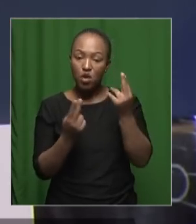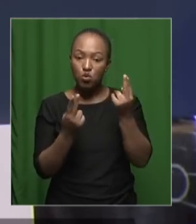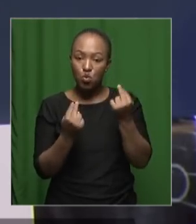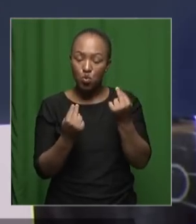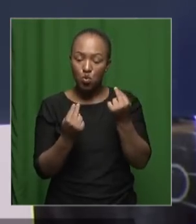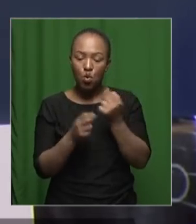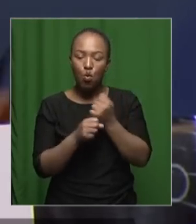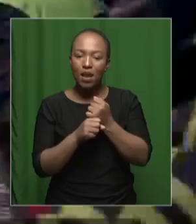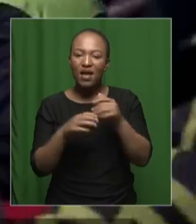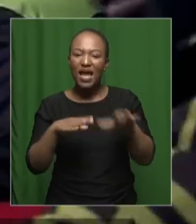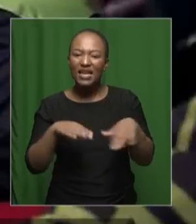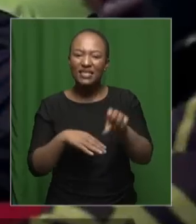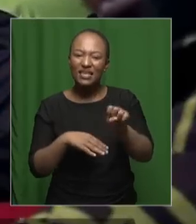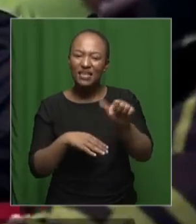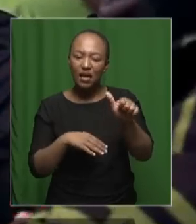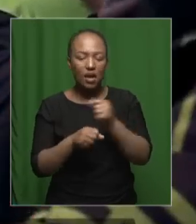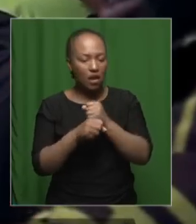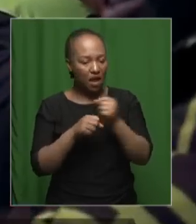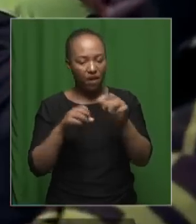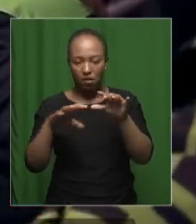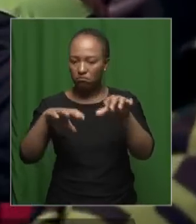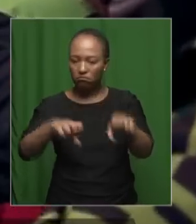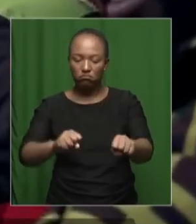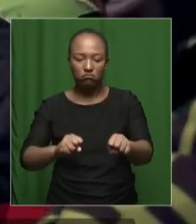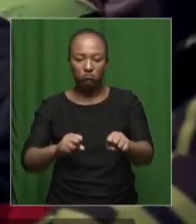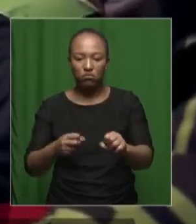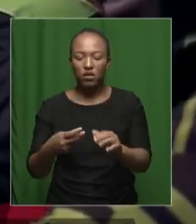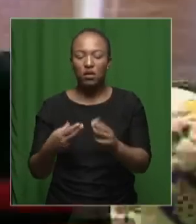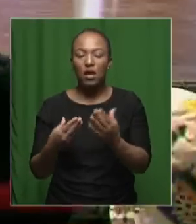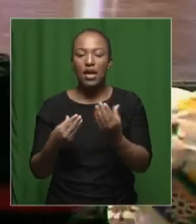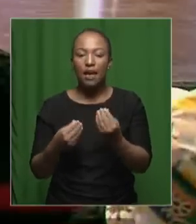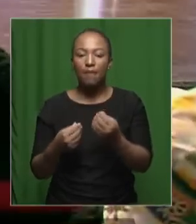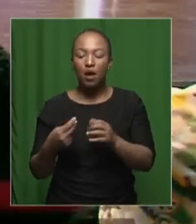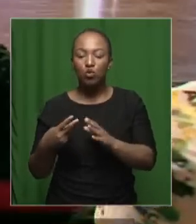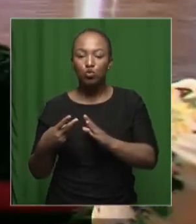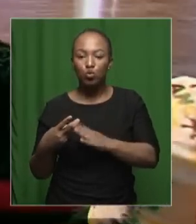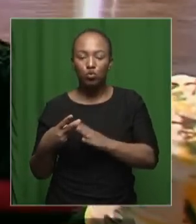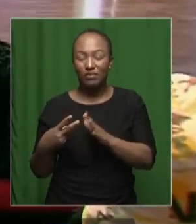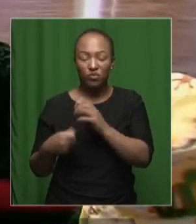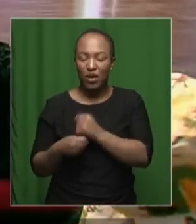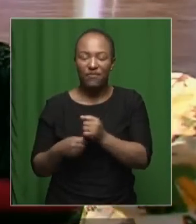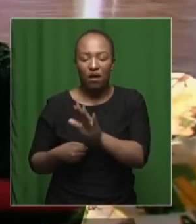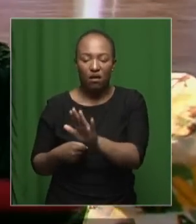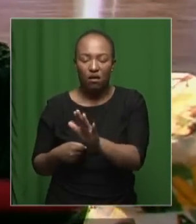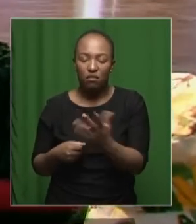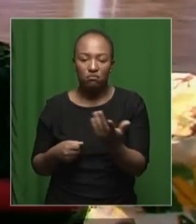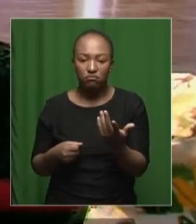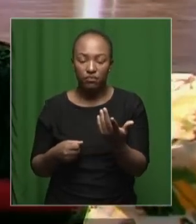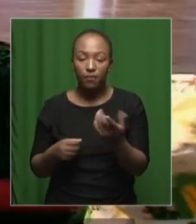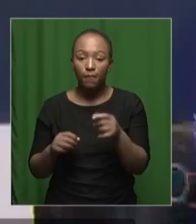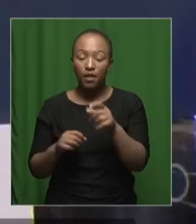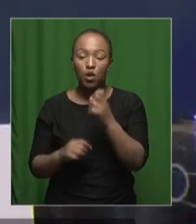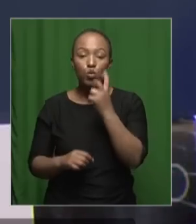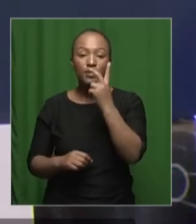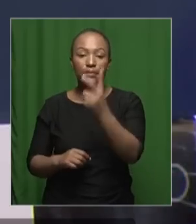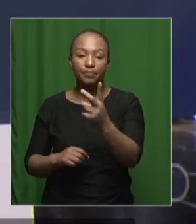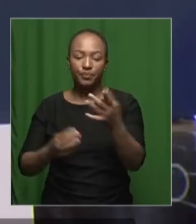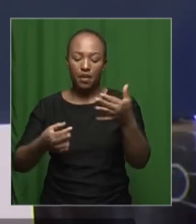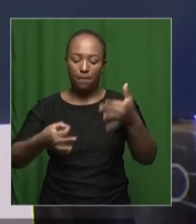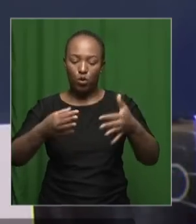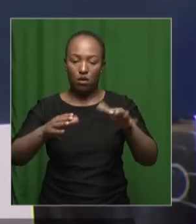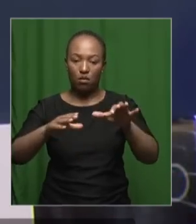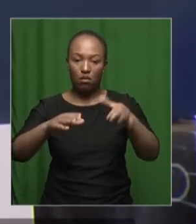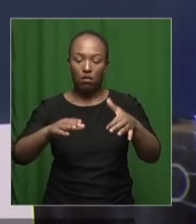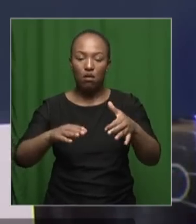Let's underline that. Number two, it will never be. Number two, you see, these parties that are owned by